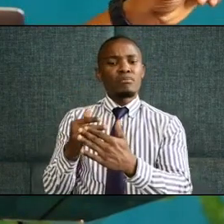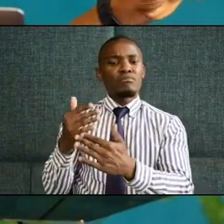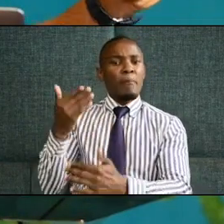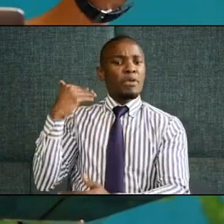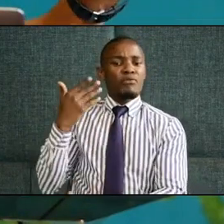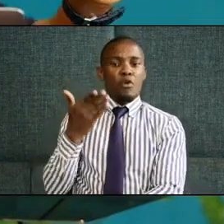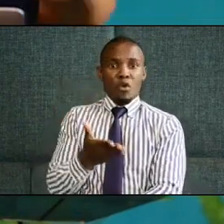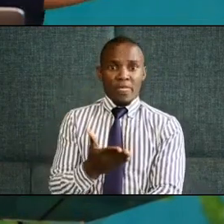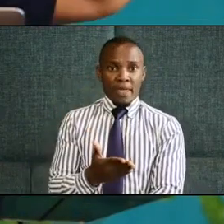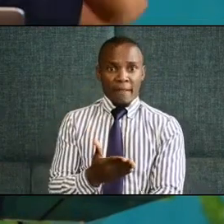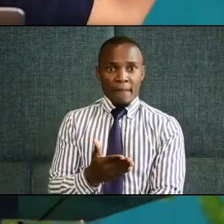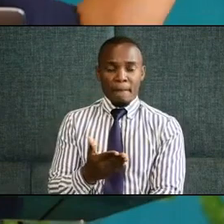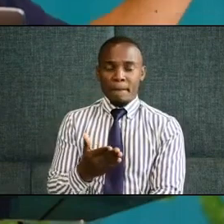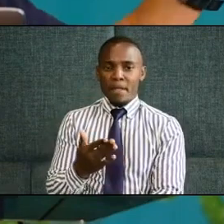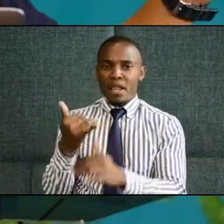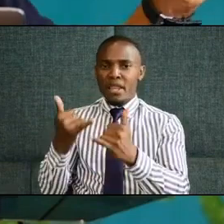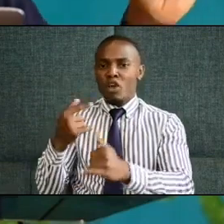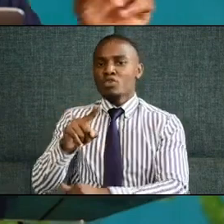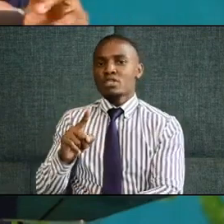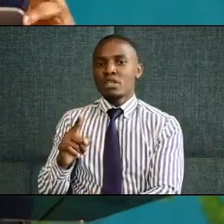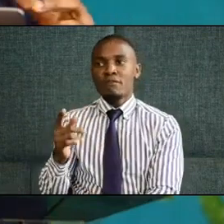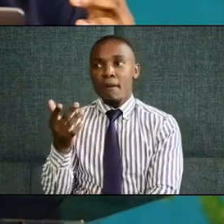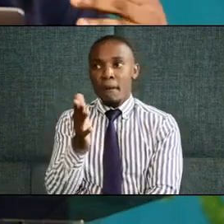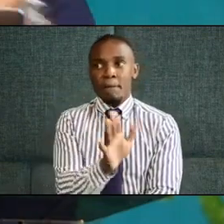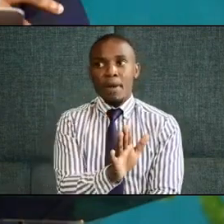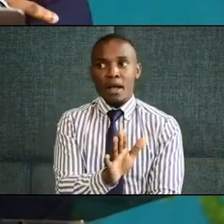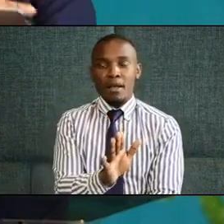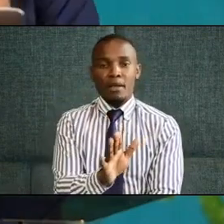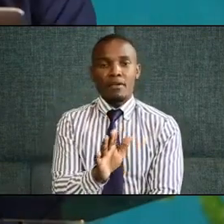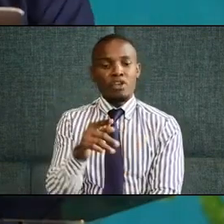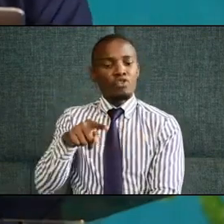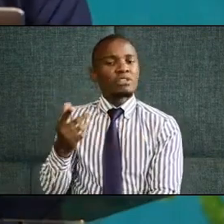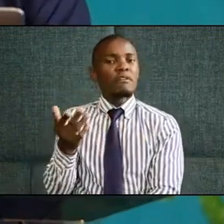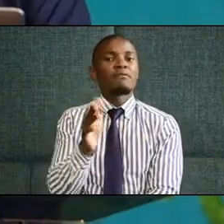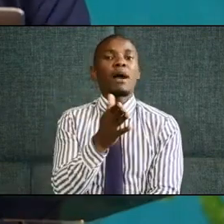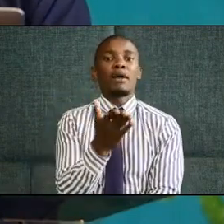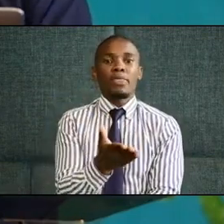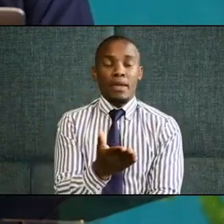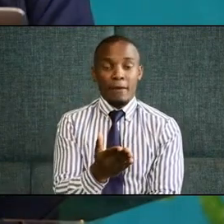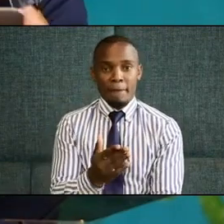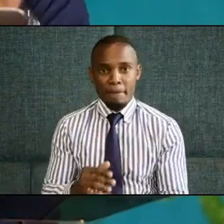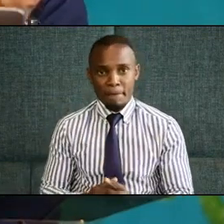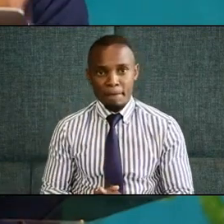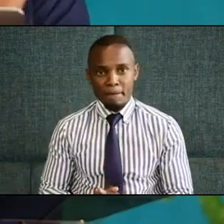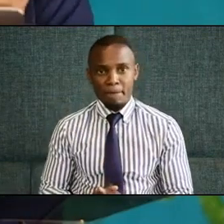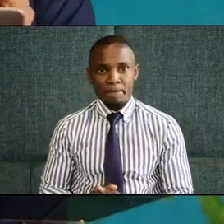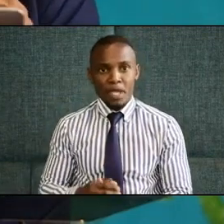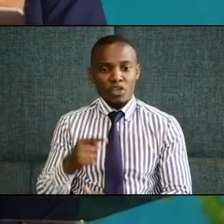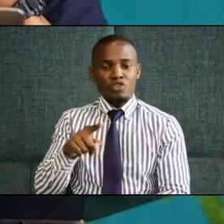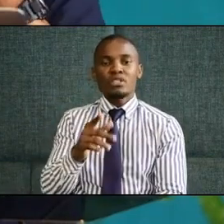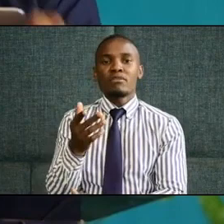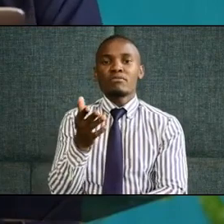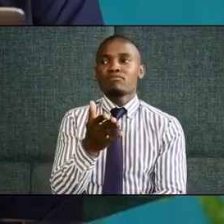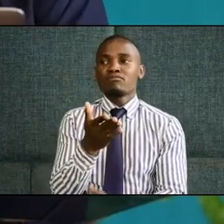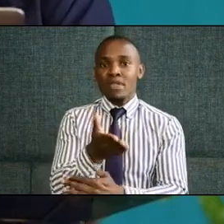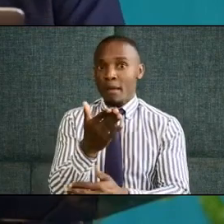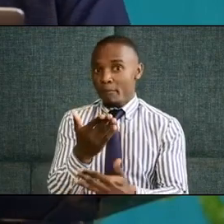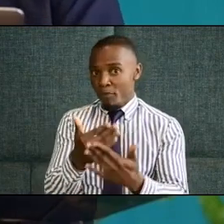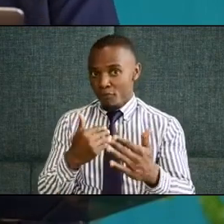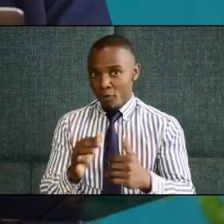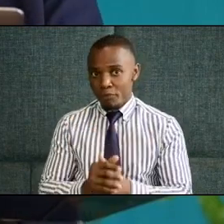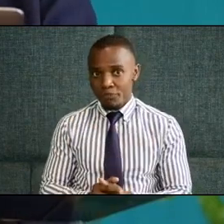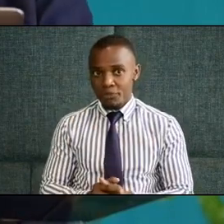before. Go up. It means go back to Bethel. You have been there.